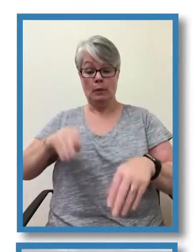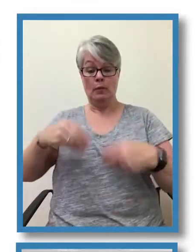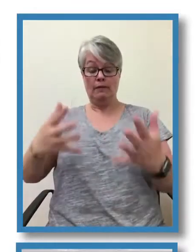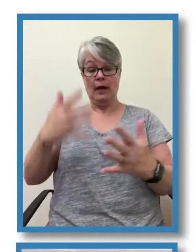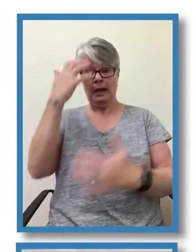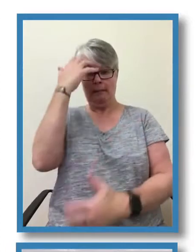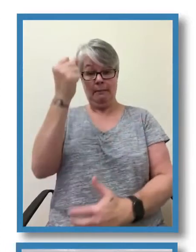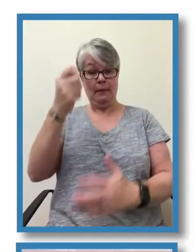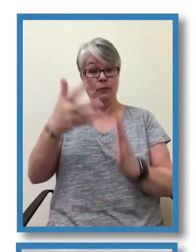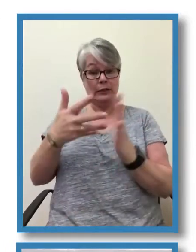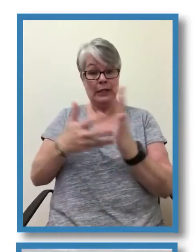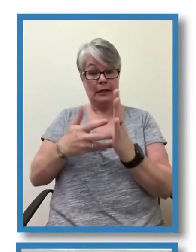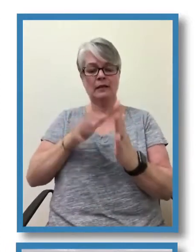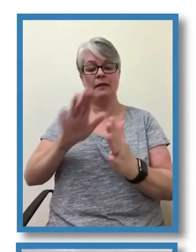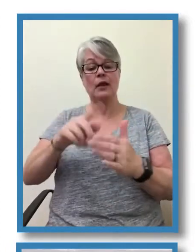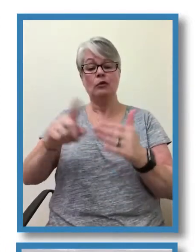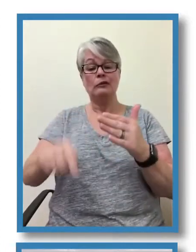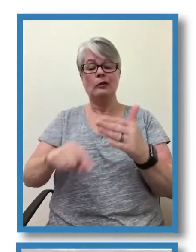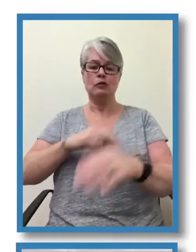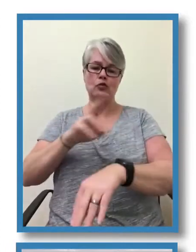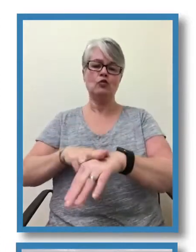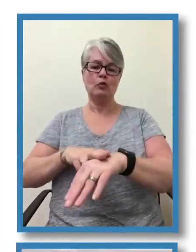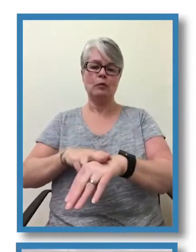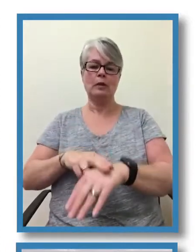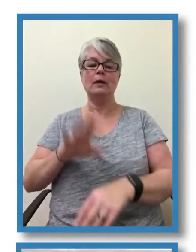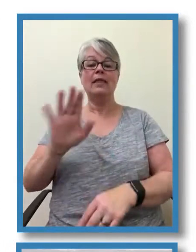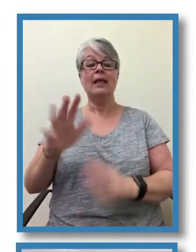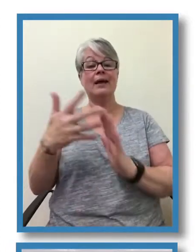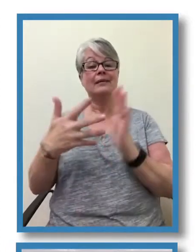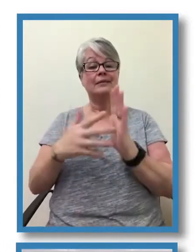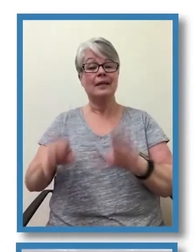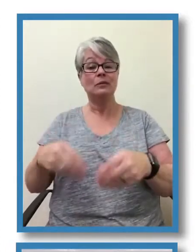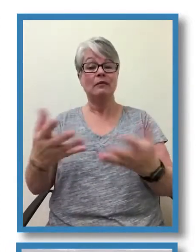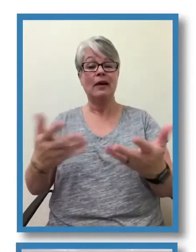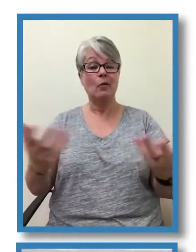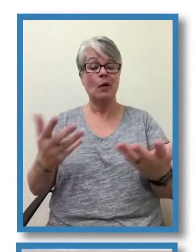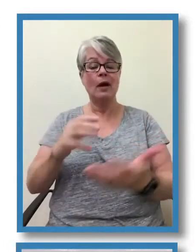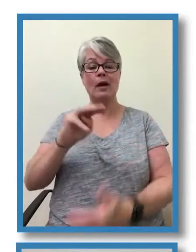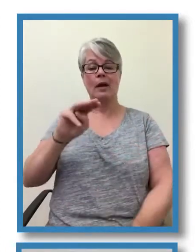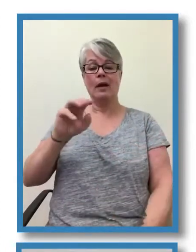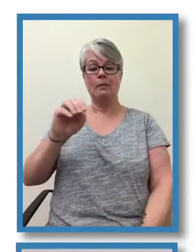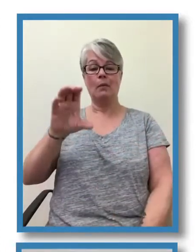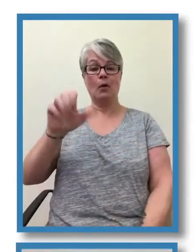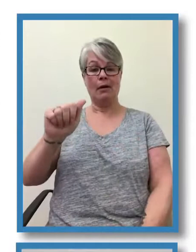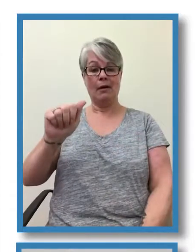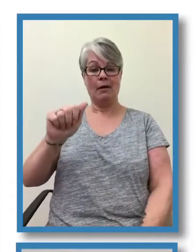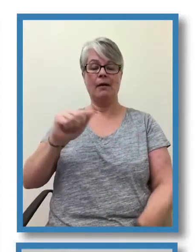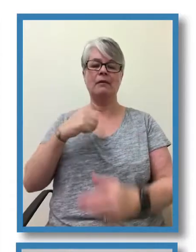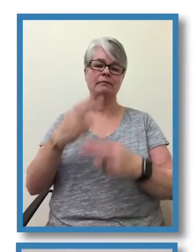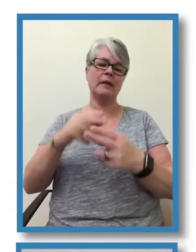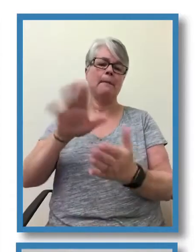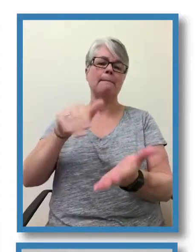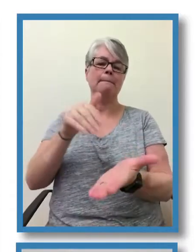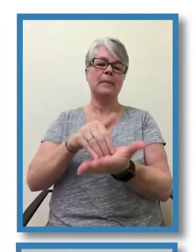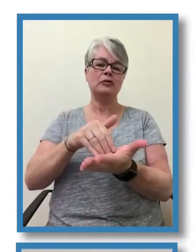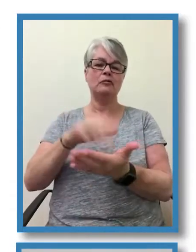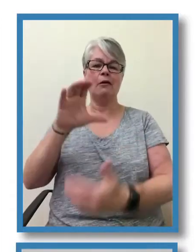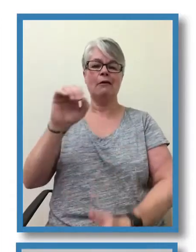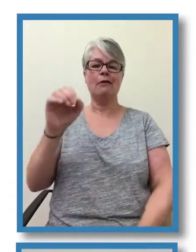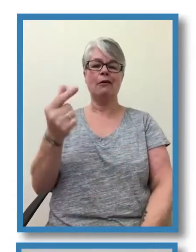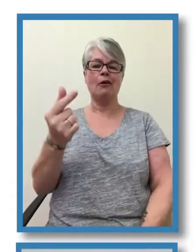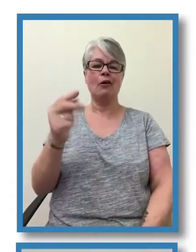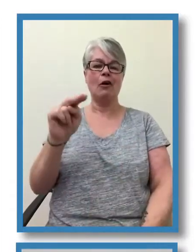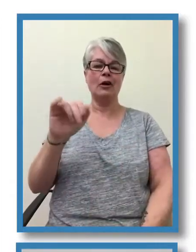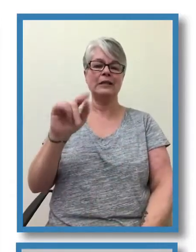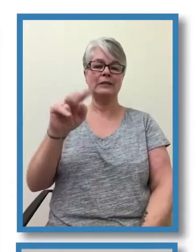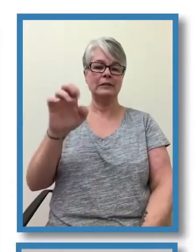They have no concerns about memory problems. People with subjective cognitive decline are people